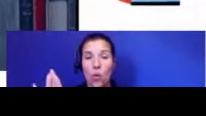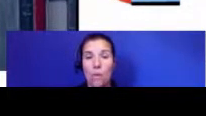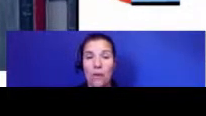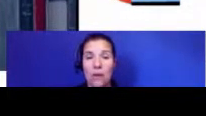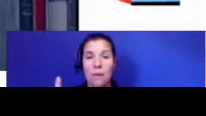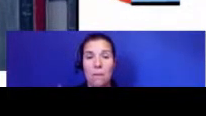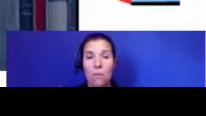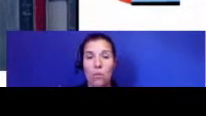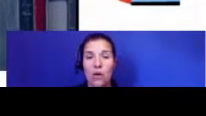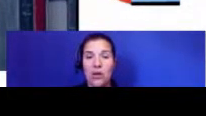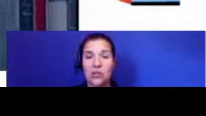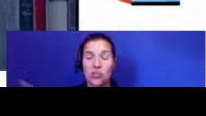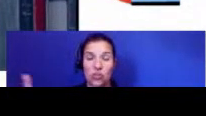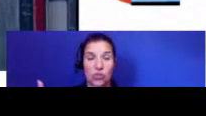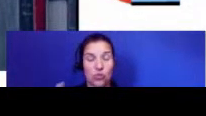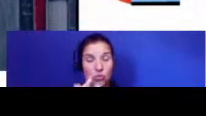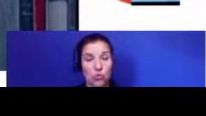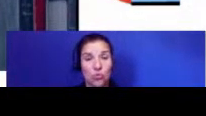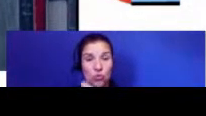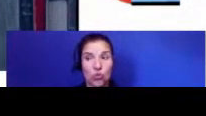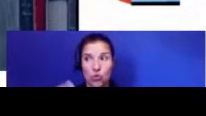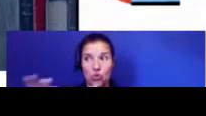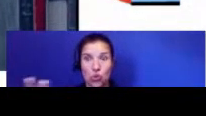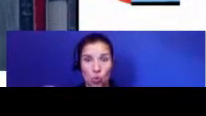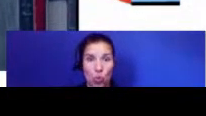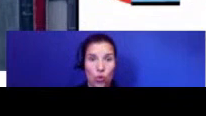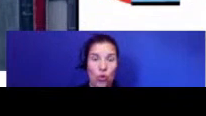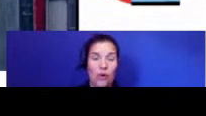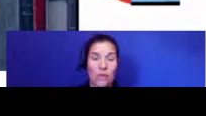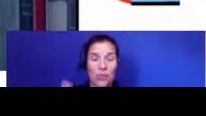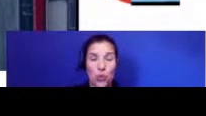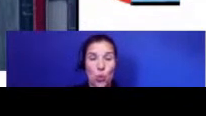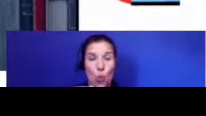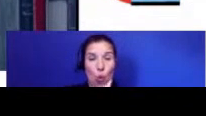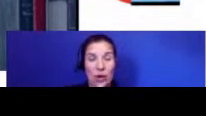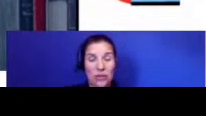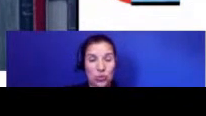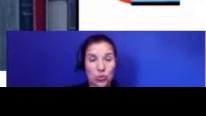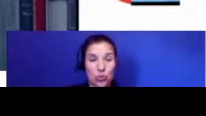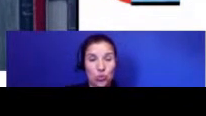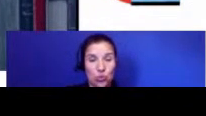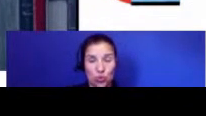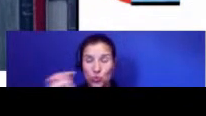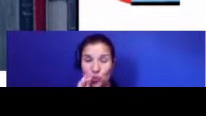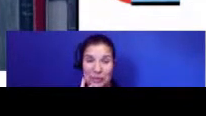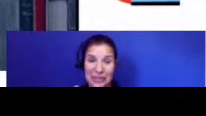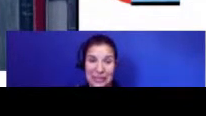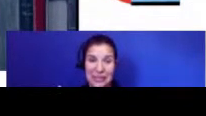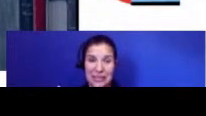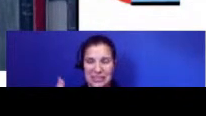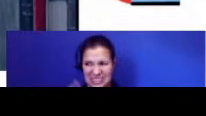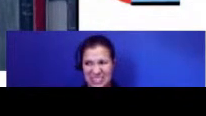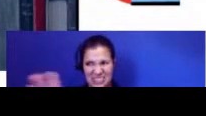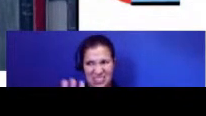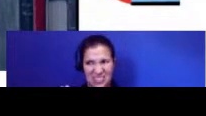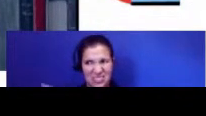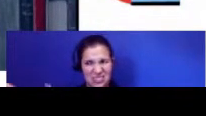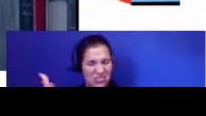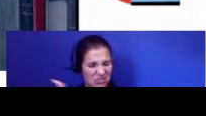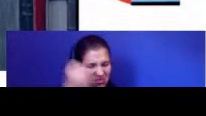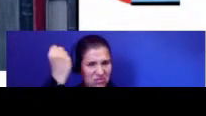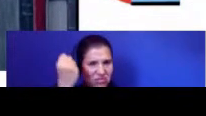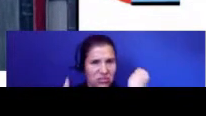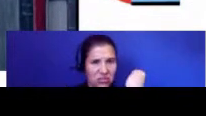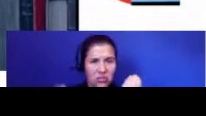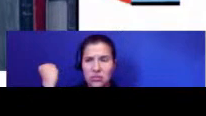story of her integrating New Orleans schools as a 6-year-old, has been attacked by these extremists. And